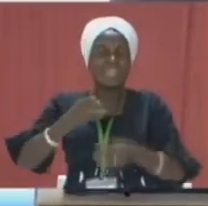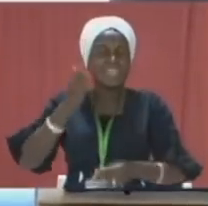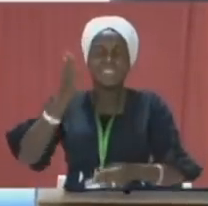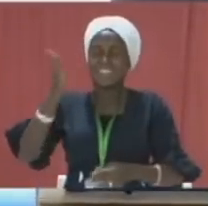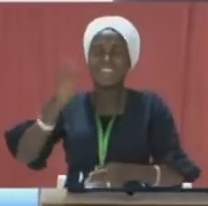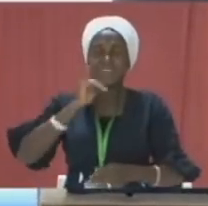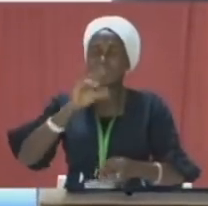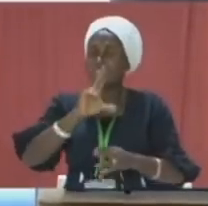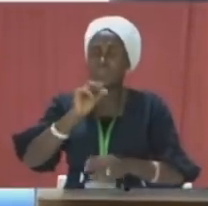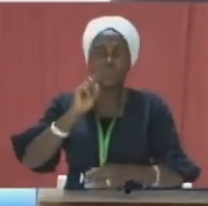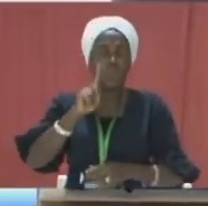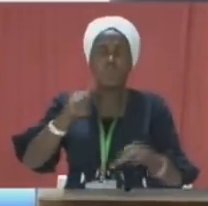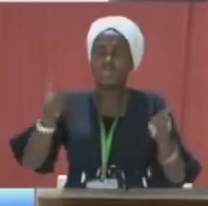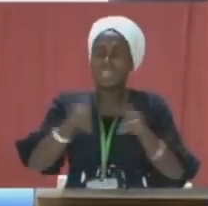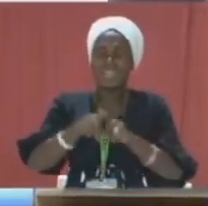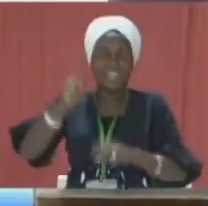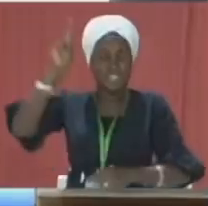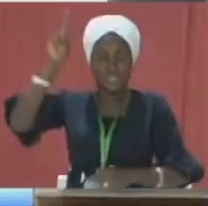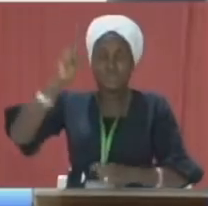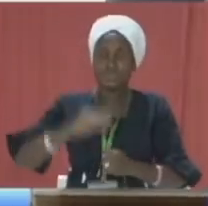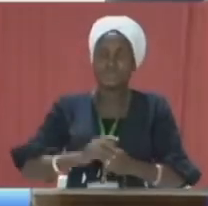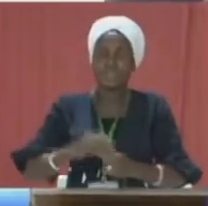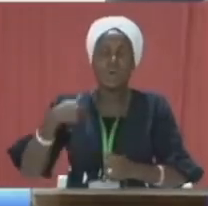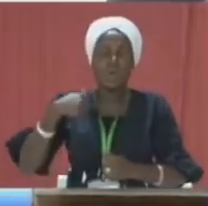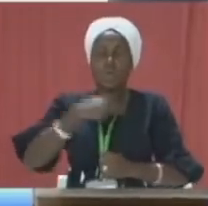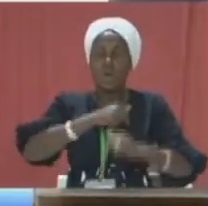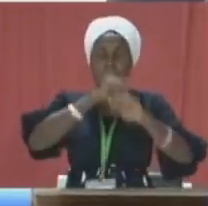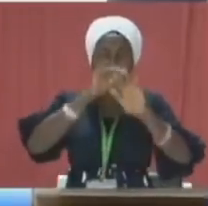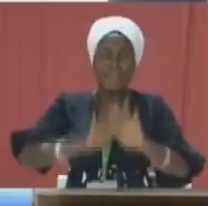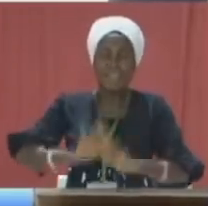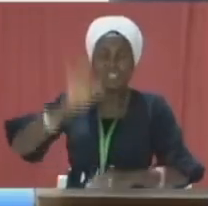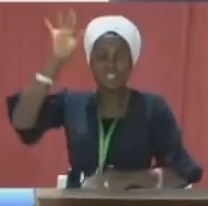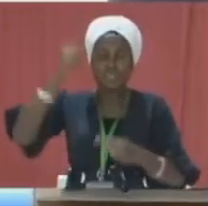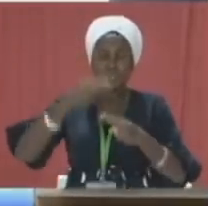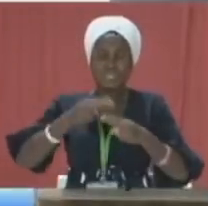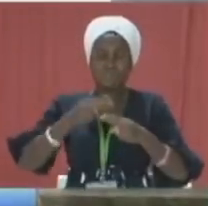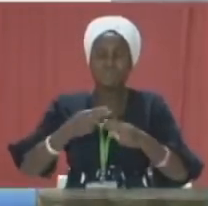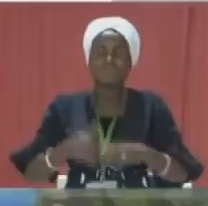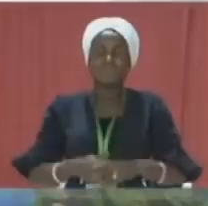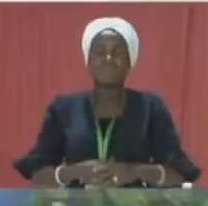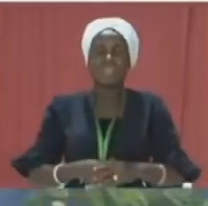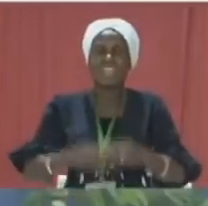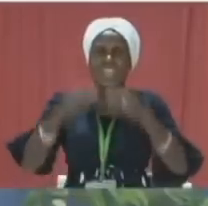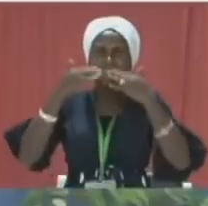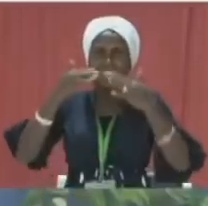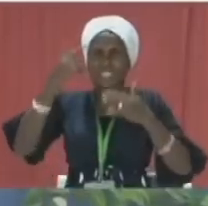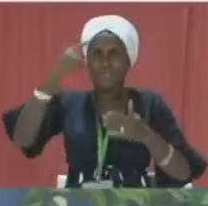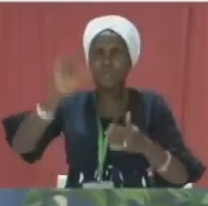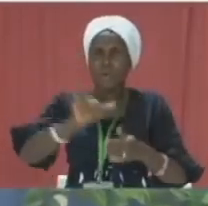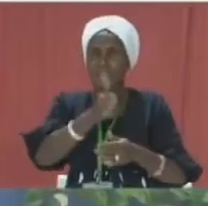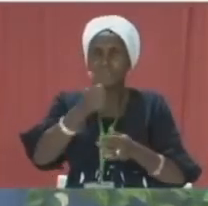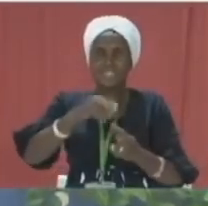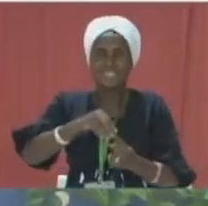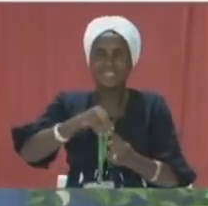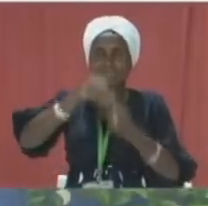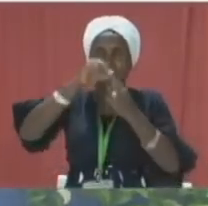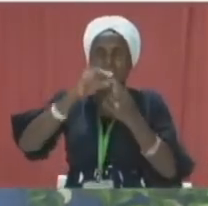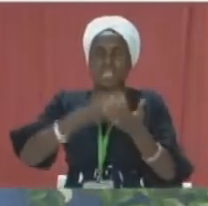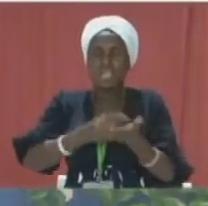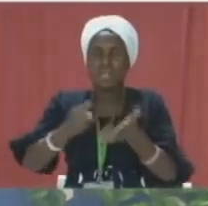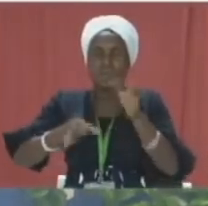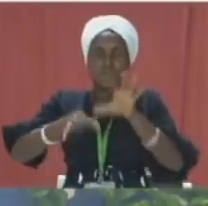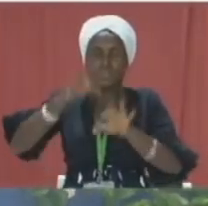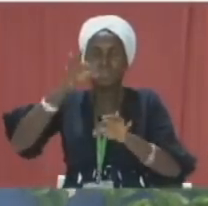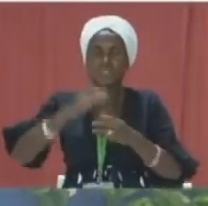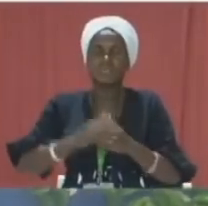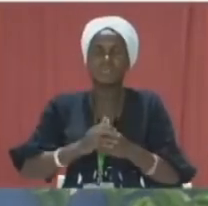you. We bless your name. Thank you for another special Holy Ghost. Thank you for